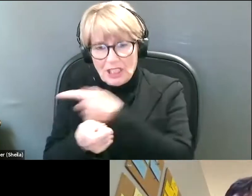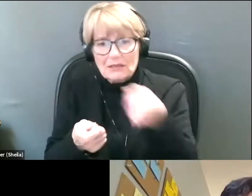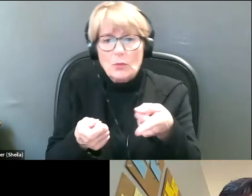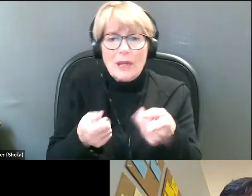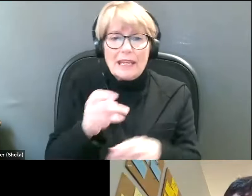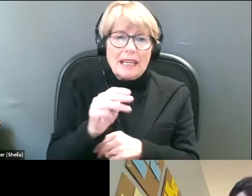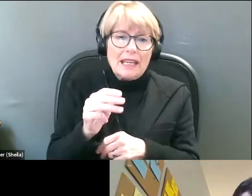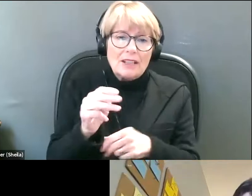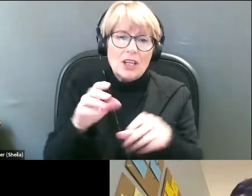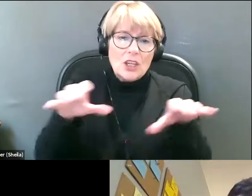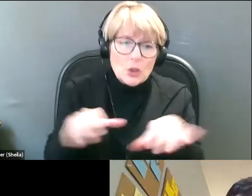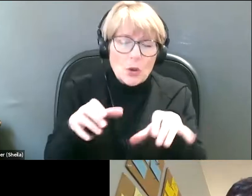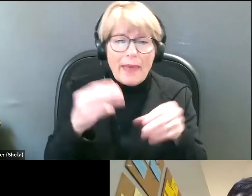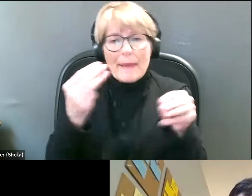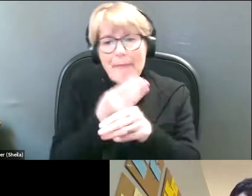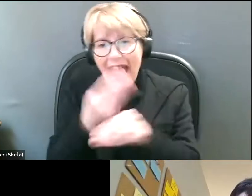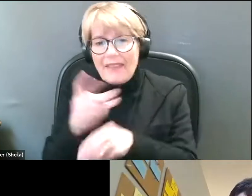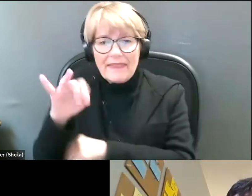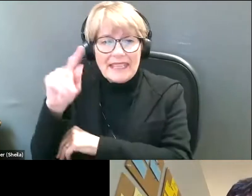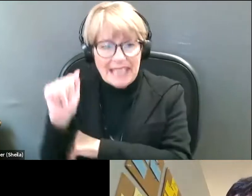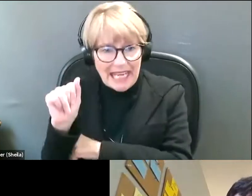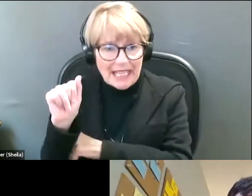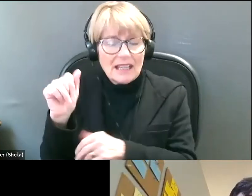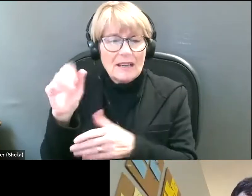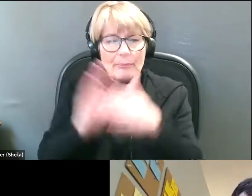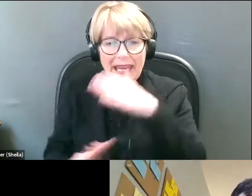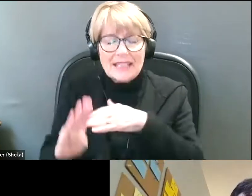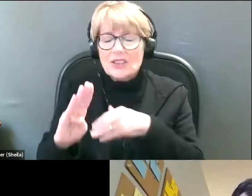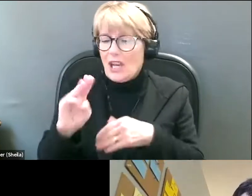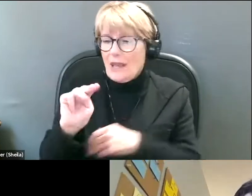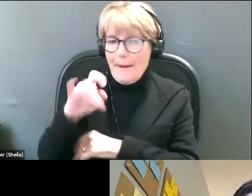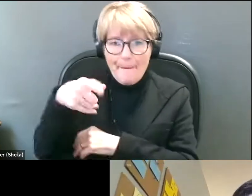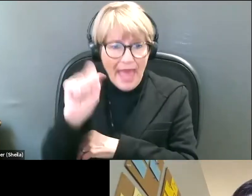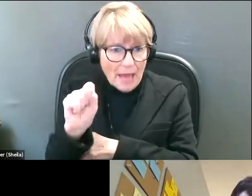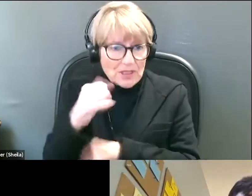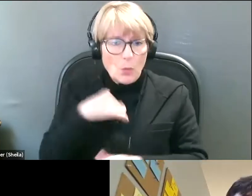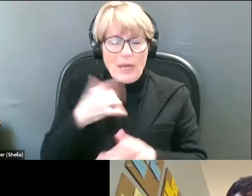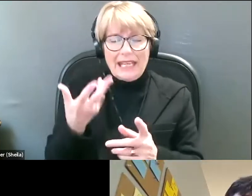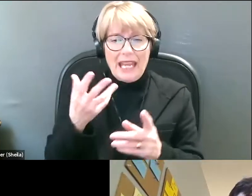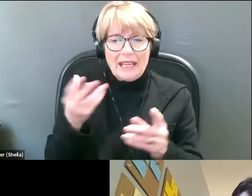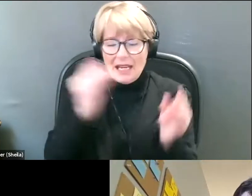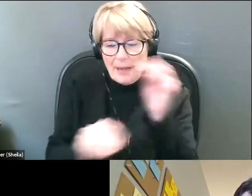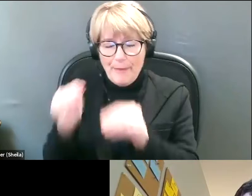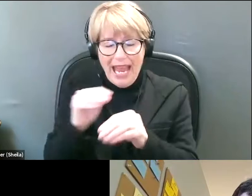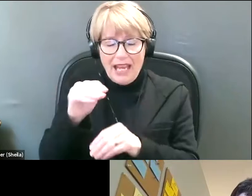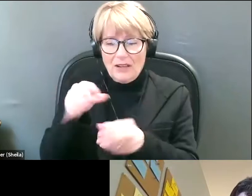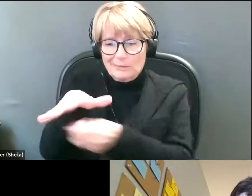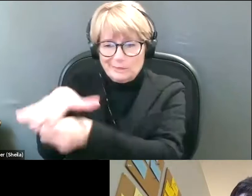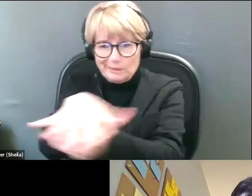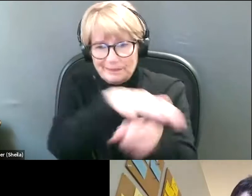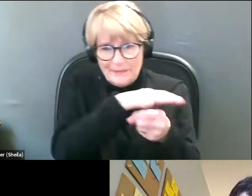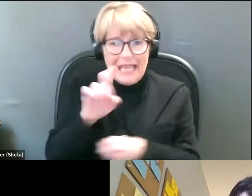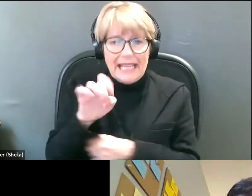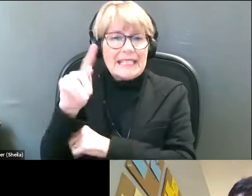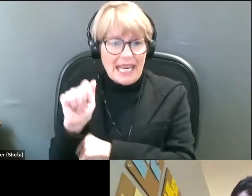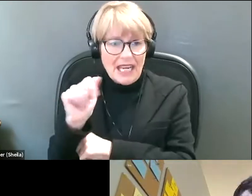a gerrymandered map, we can look at demographics, we can compile precinct data, and we can, we believe, show with some certainty